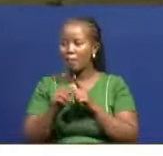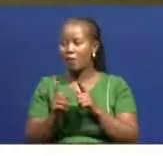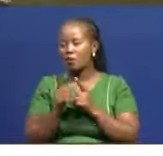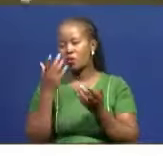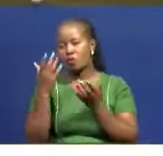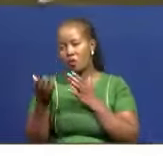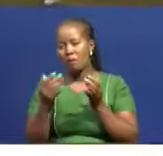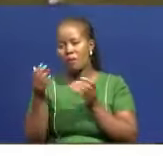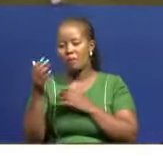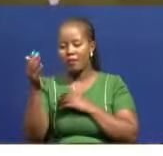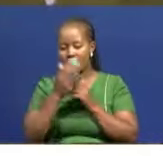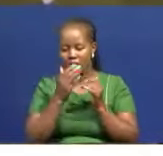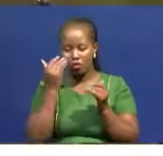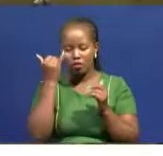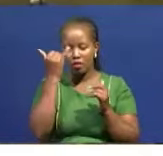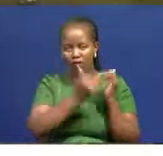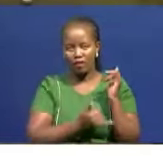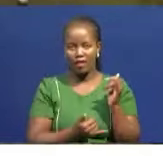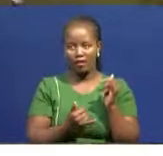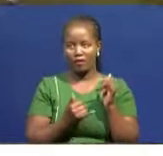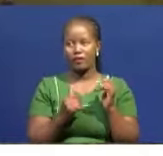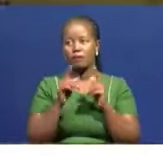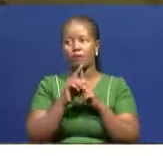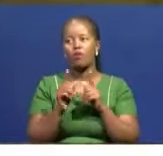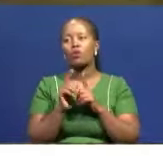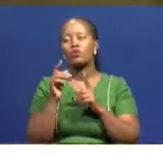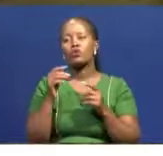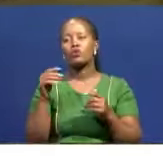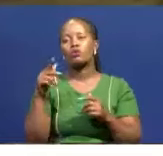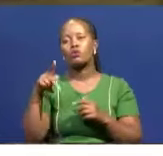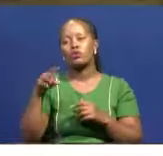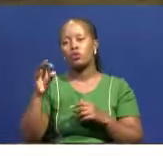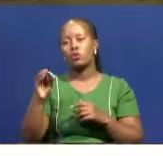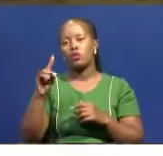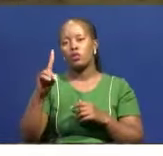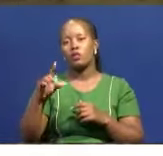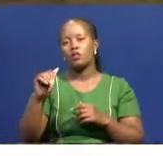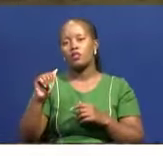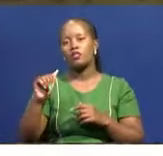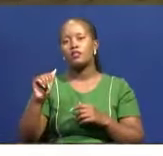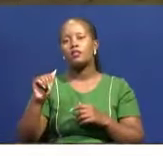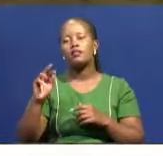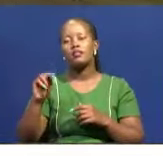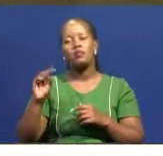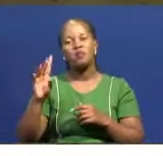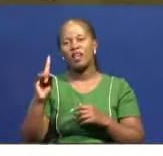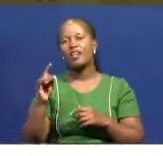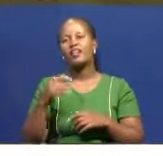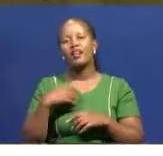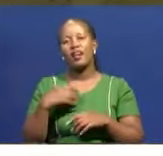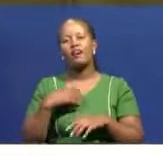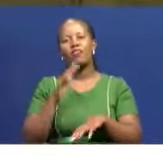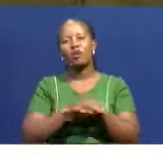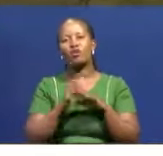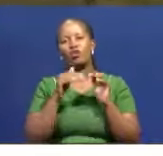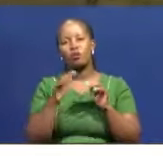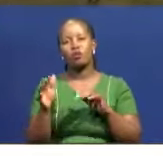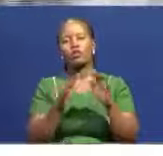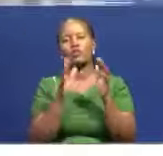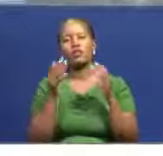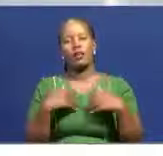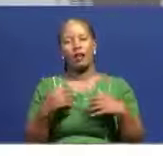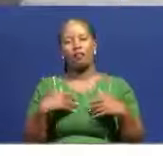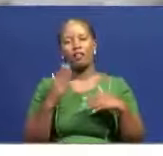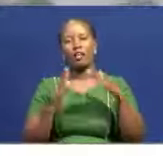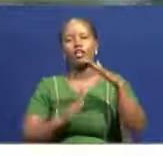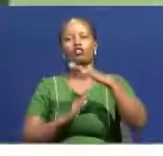final, okay, in Poland, then they have a good chance of perhaps making that top four to get into